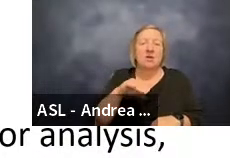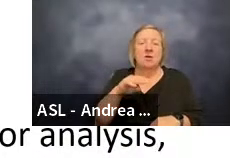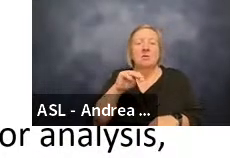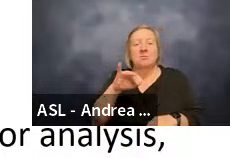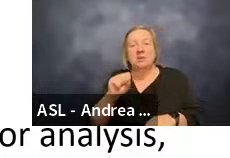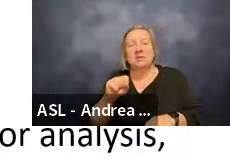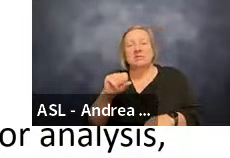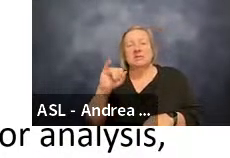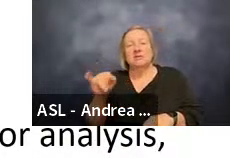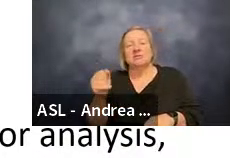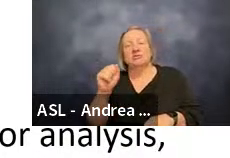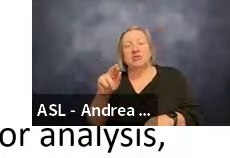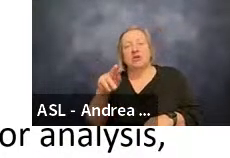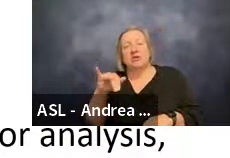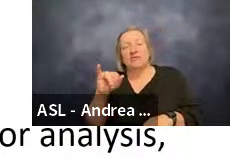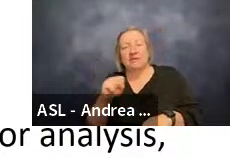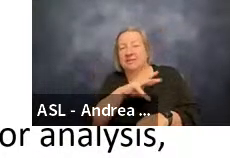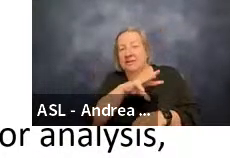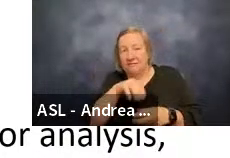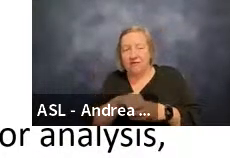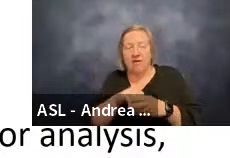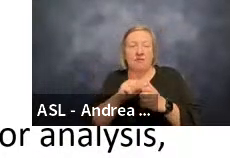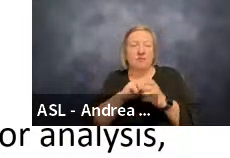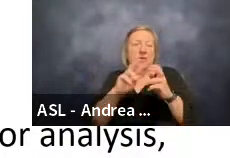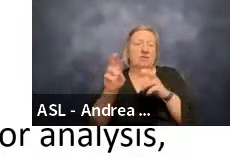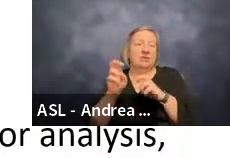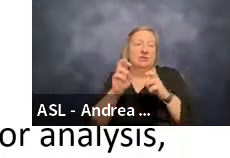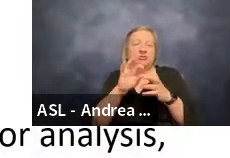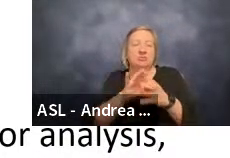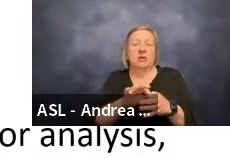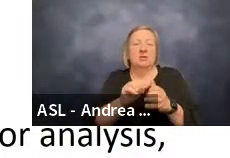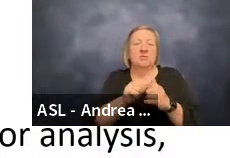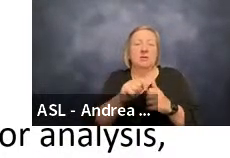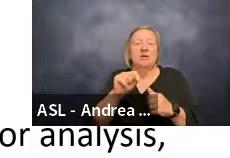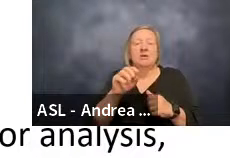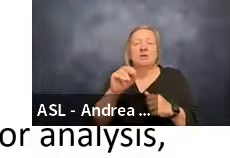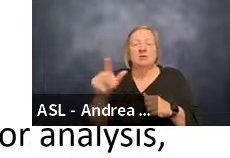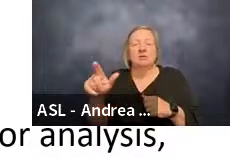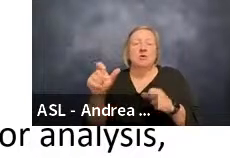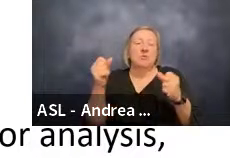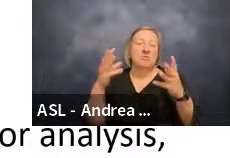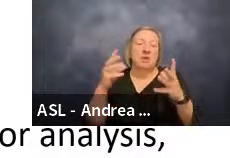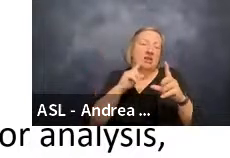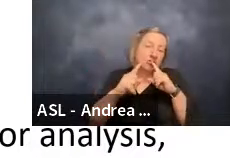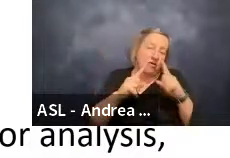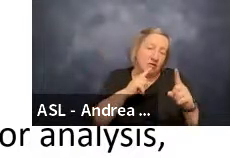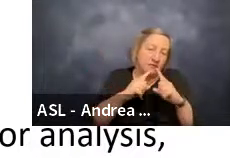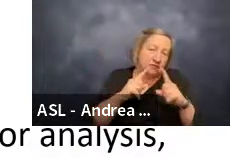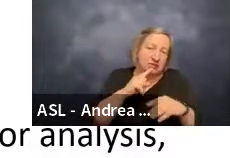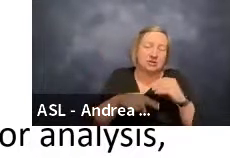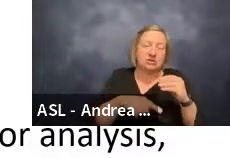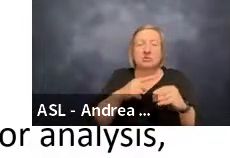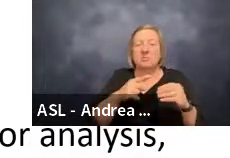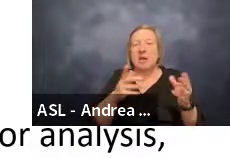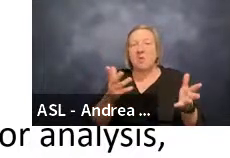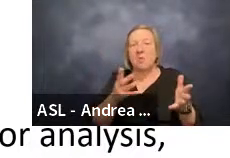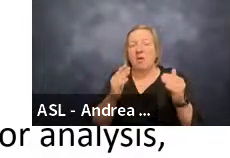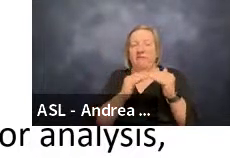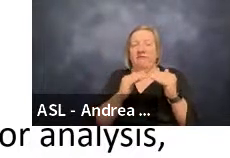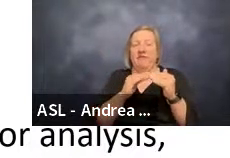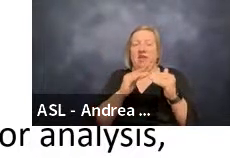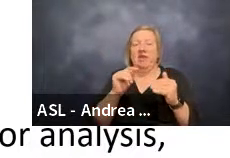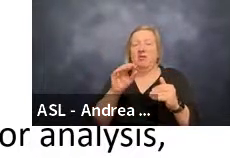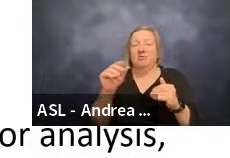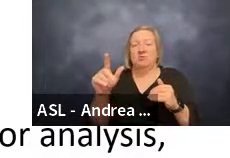has been deeply engaged in issues related to tolling, had many conversations about what fair toll rates will